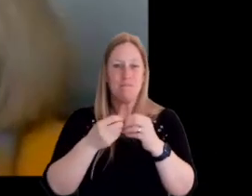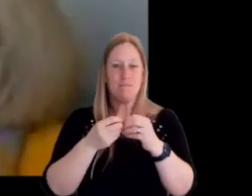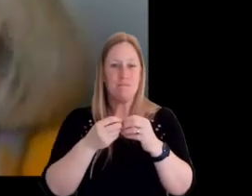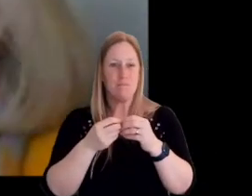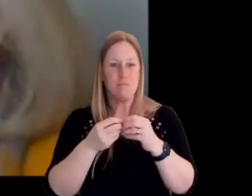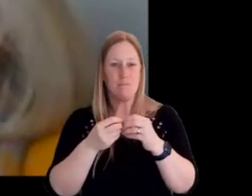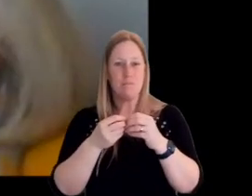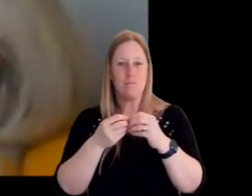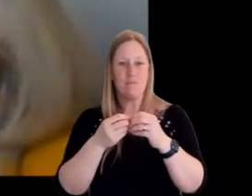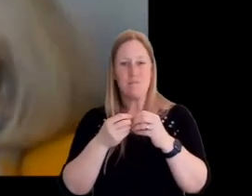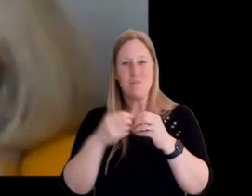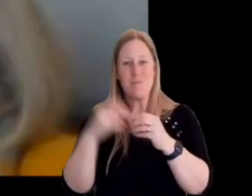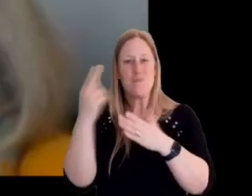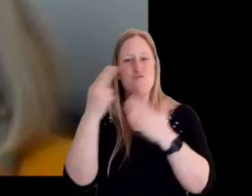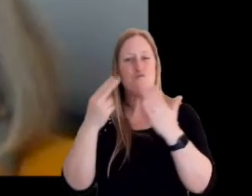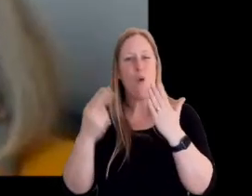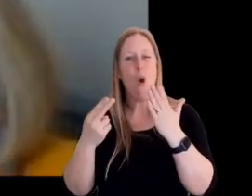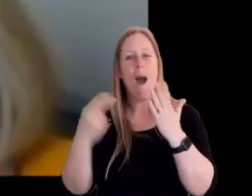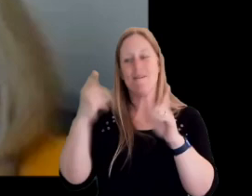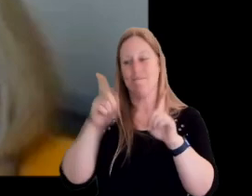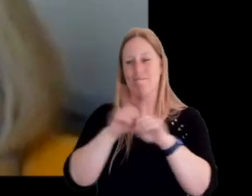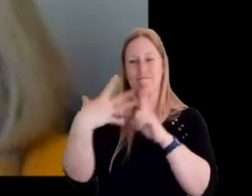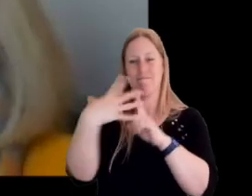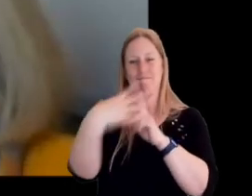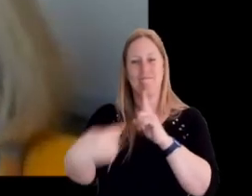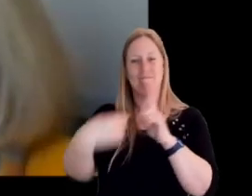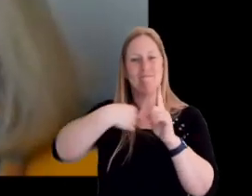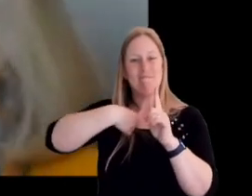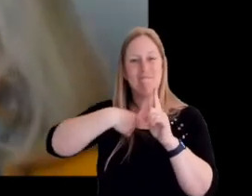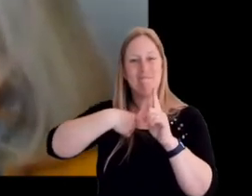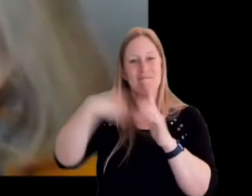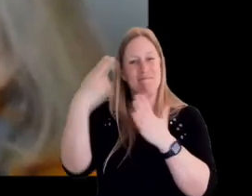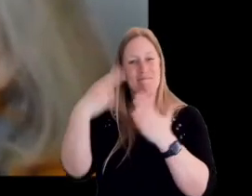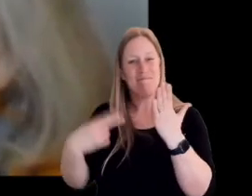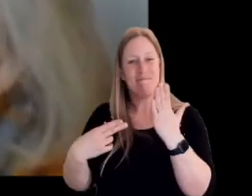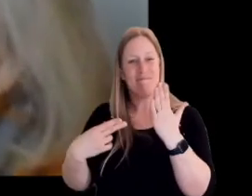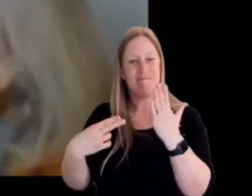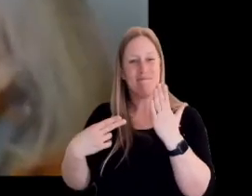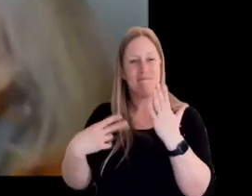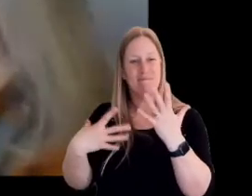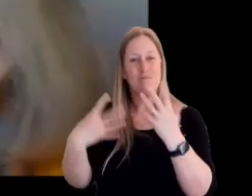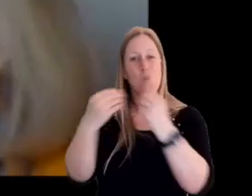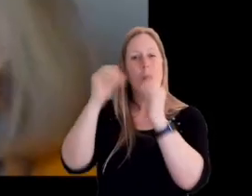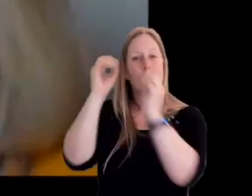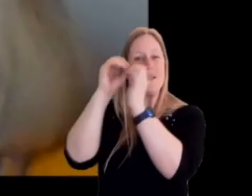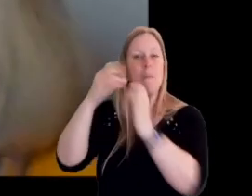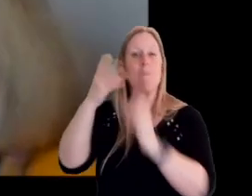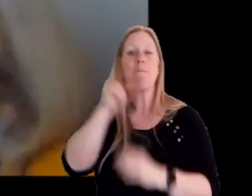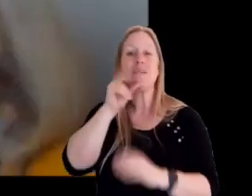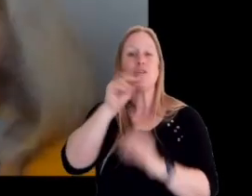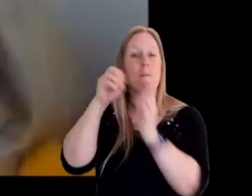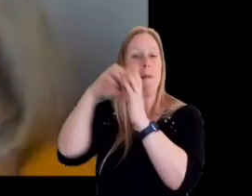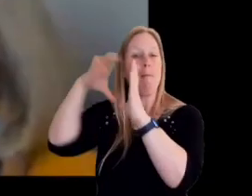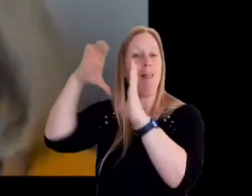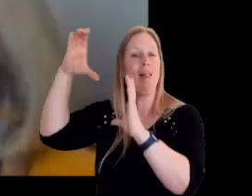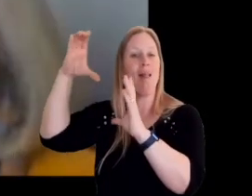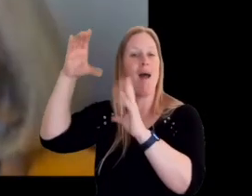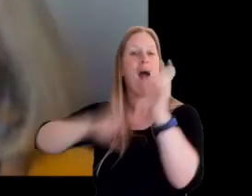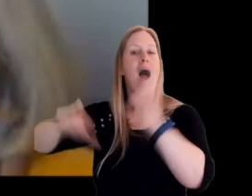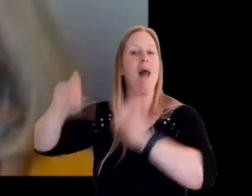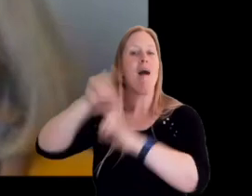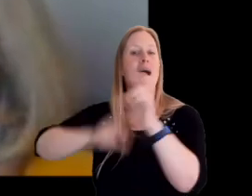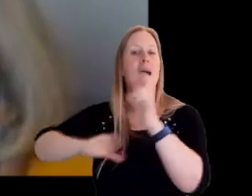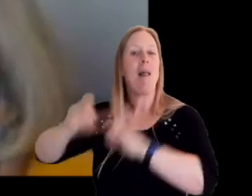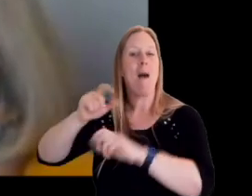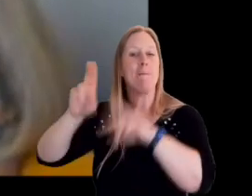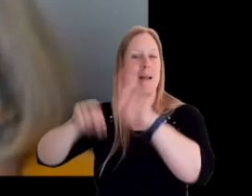little kind of caricature of me, and with a speech bubble saying